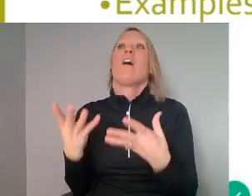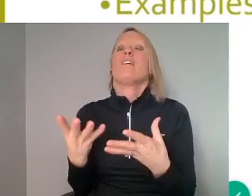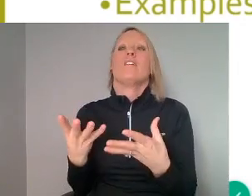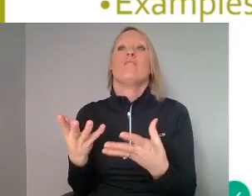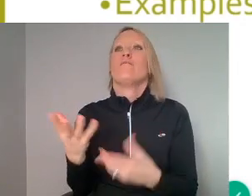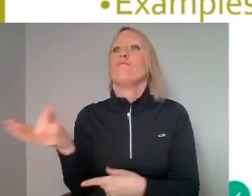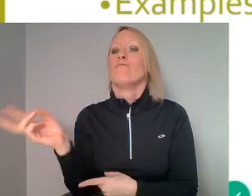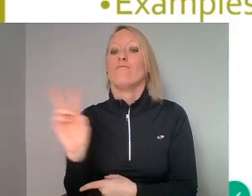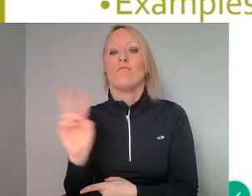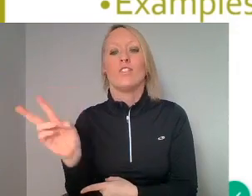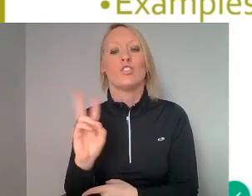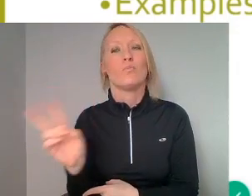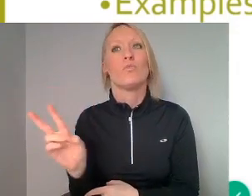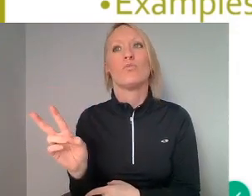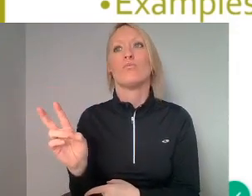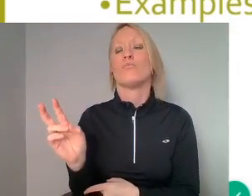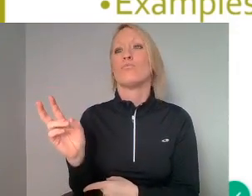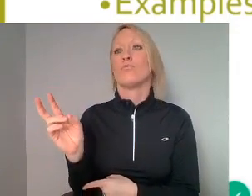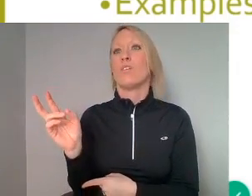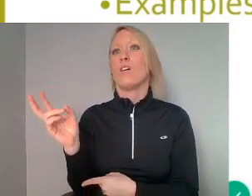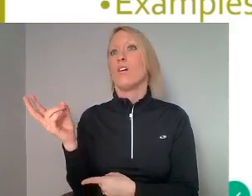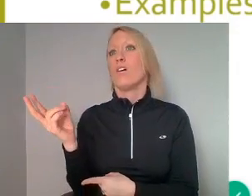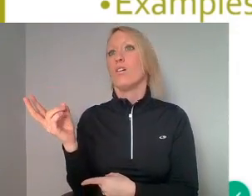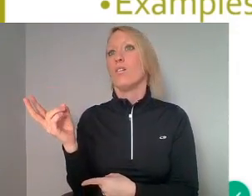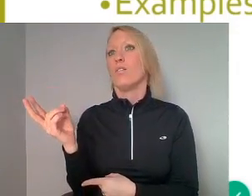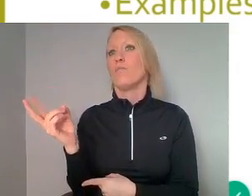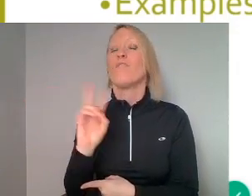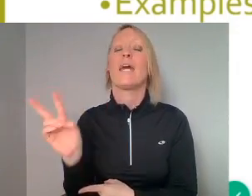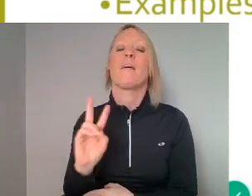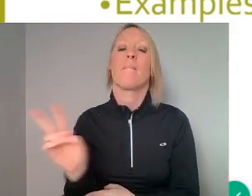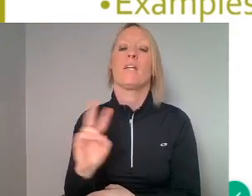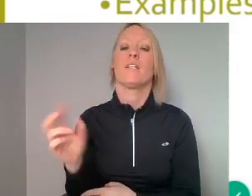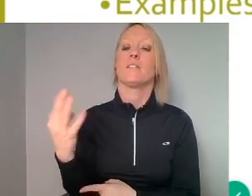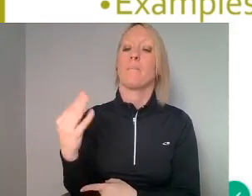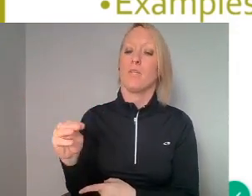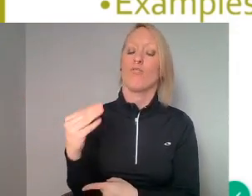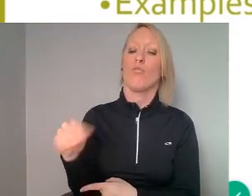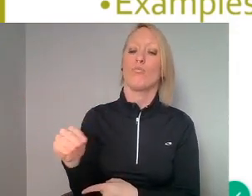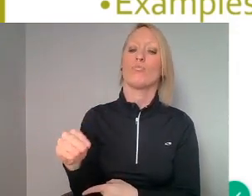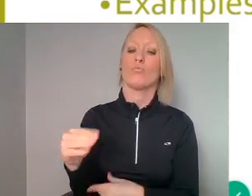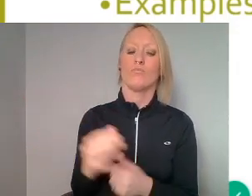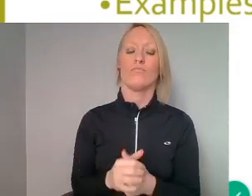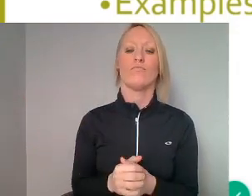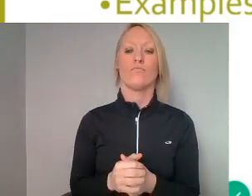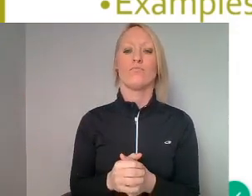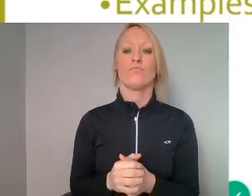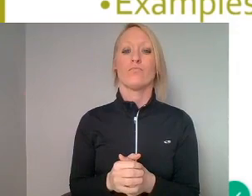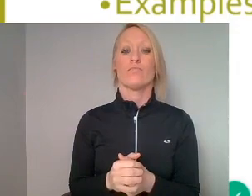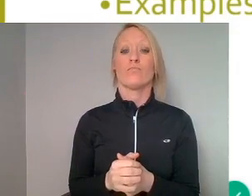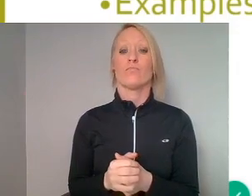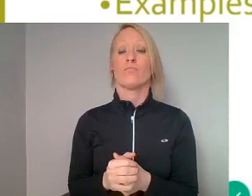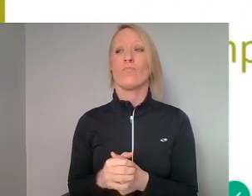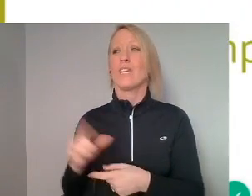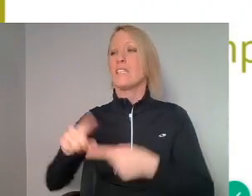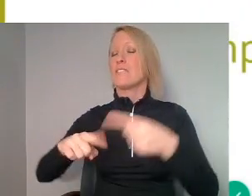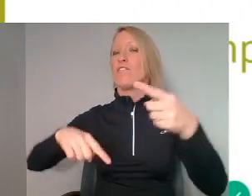your dark leafy greens. So it's good to get like a mix or a variety when you're putting a salad together so that you're getting all of those